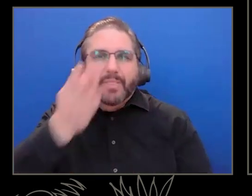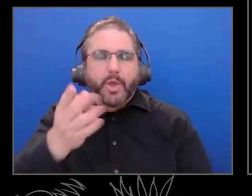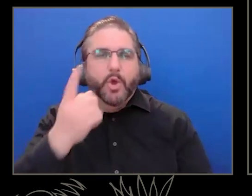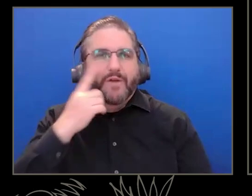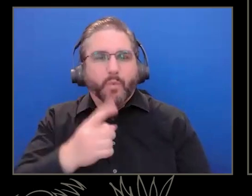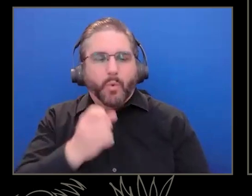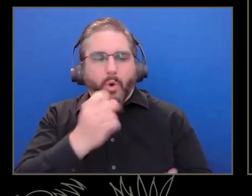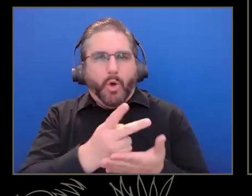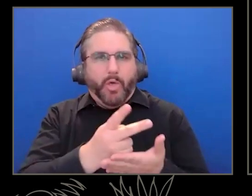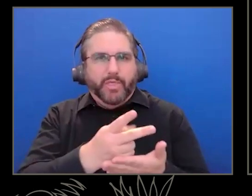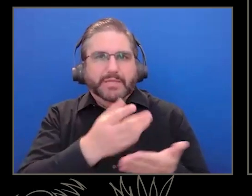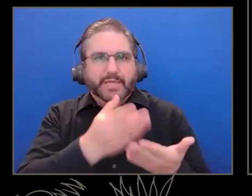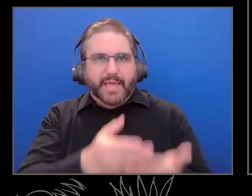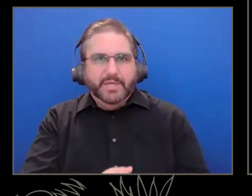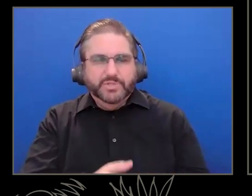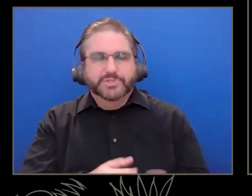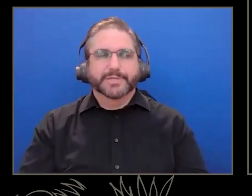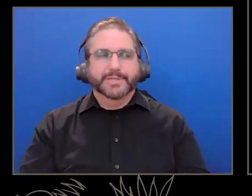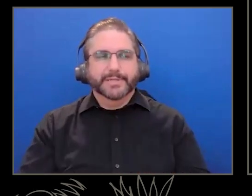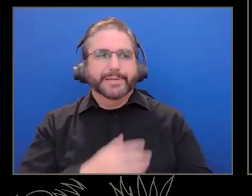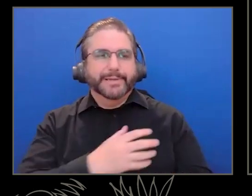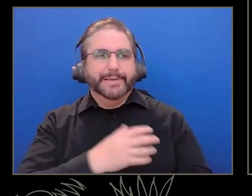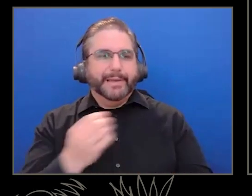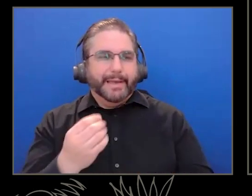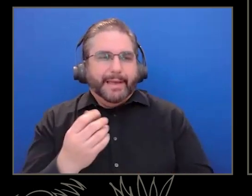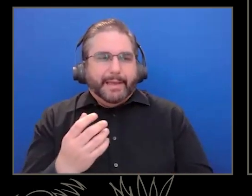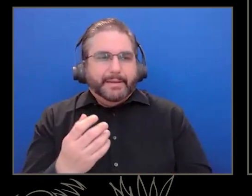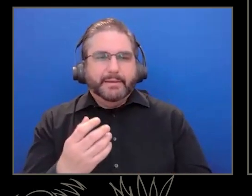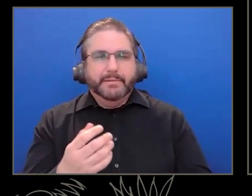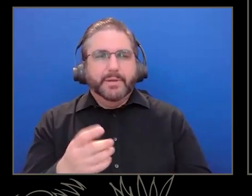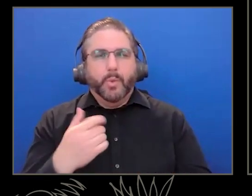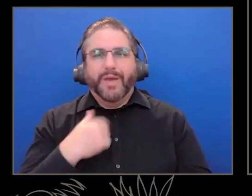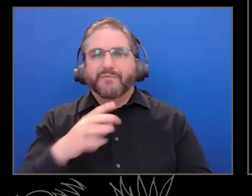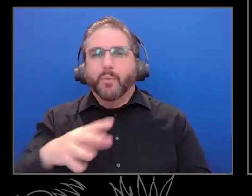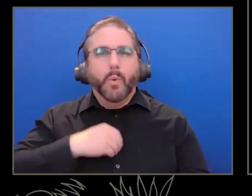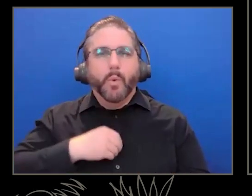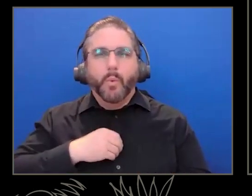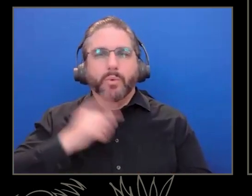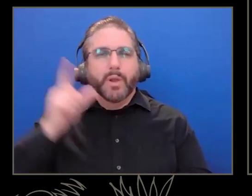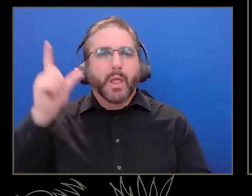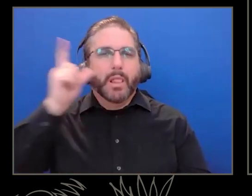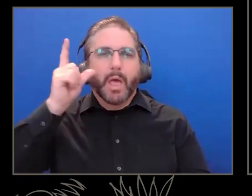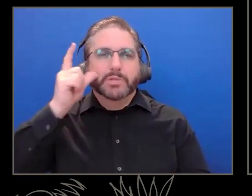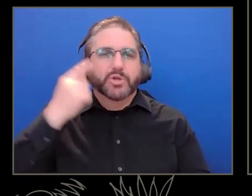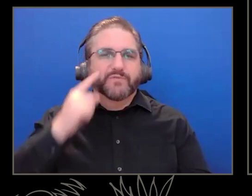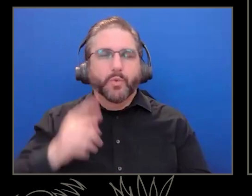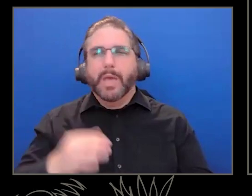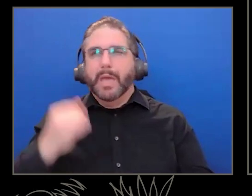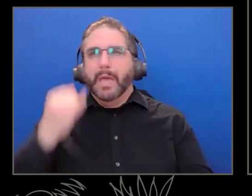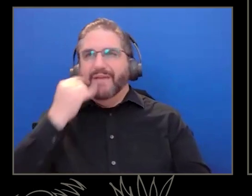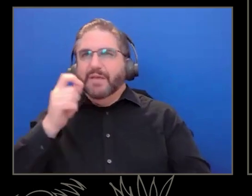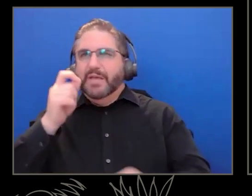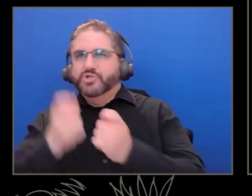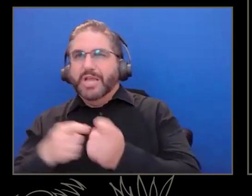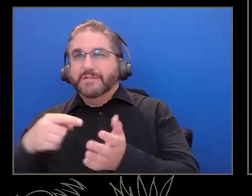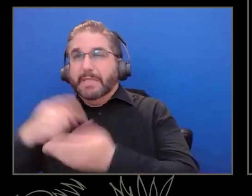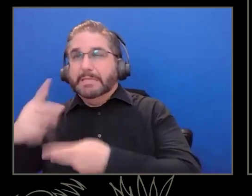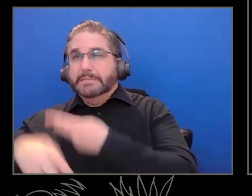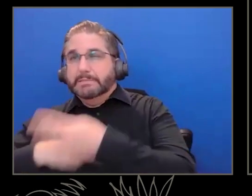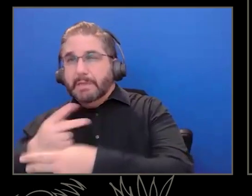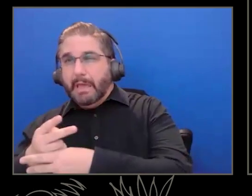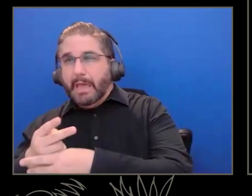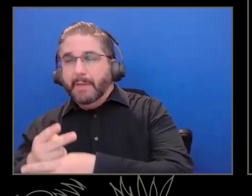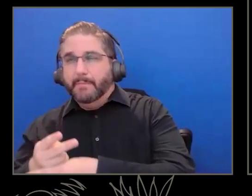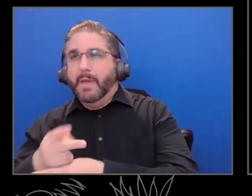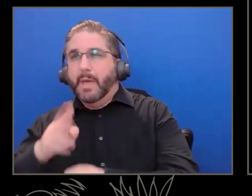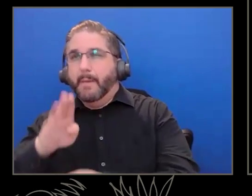happen. And kind of have your own logic of, yeah, if this change is of type blog, I revalidate the